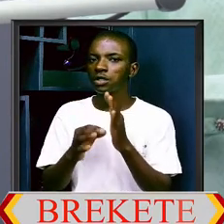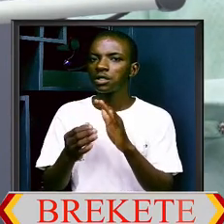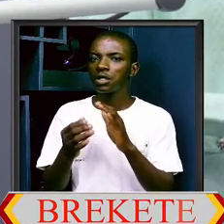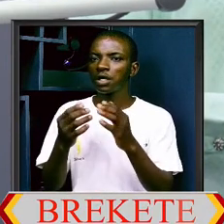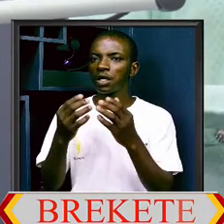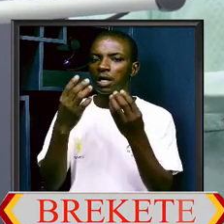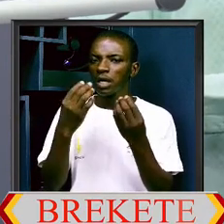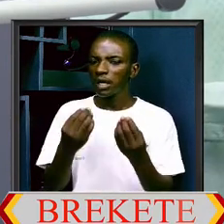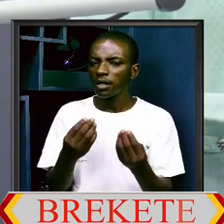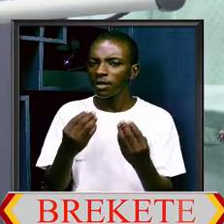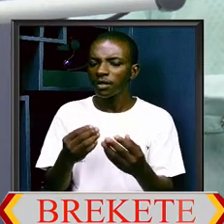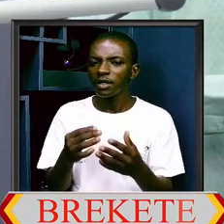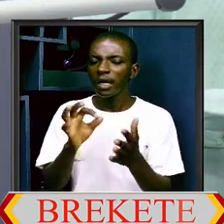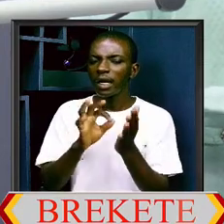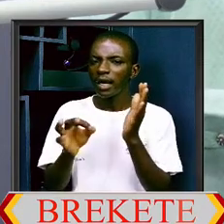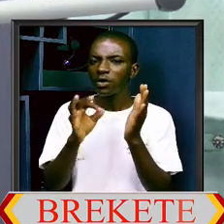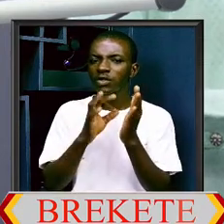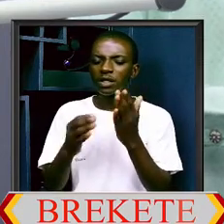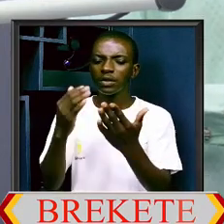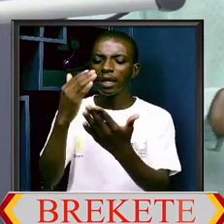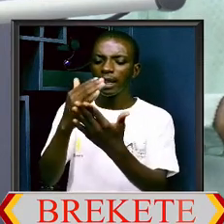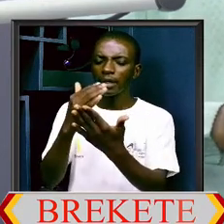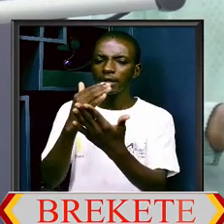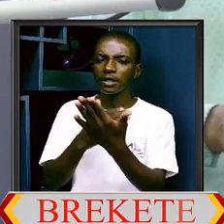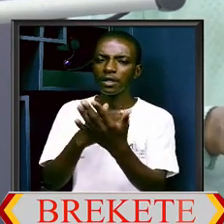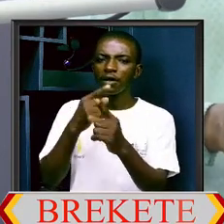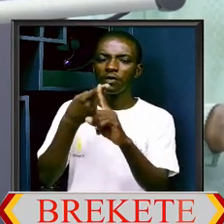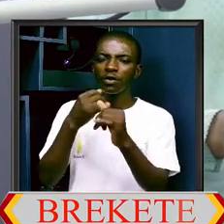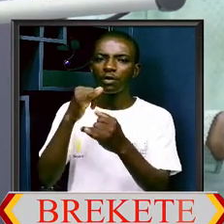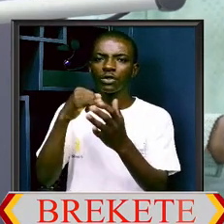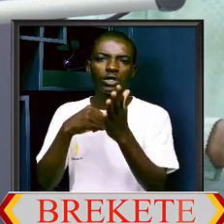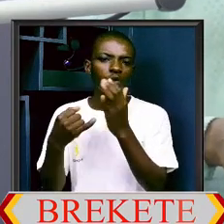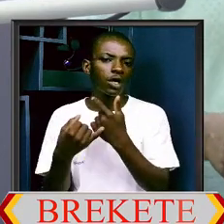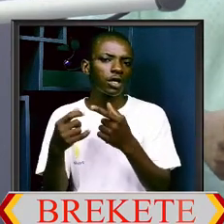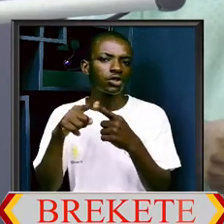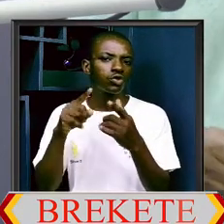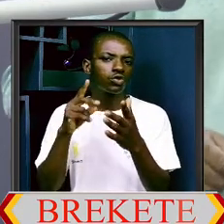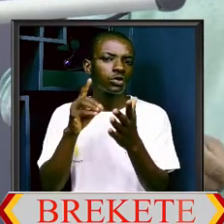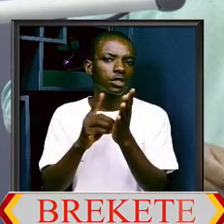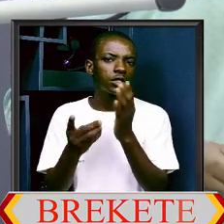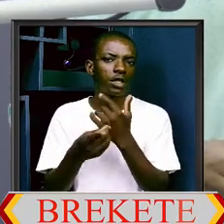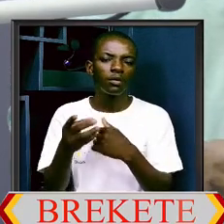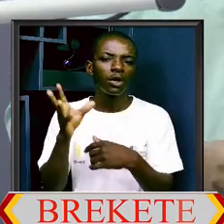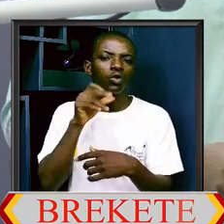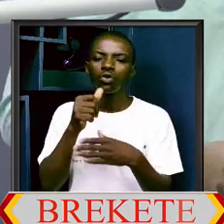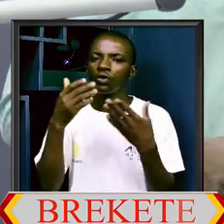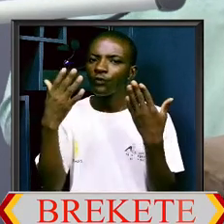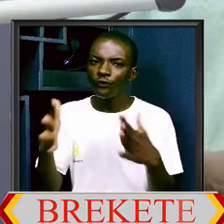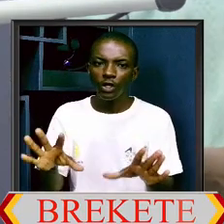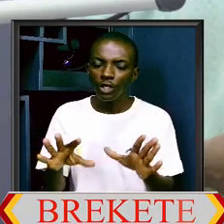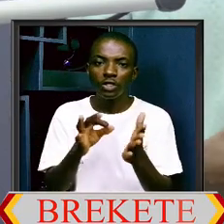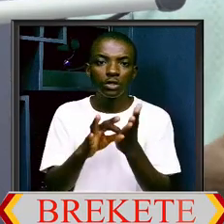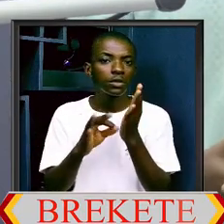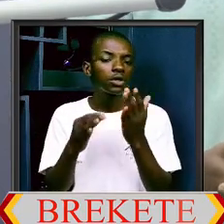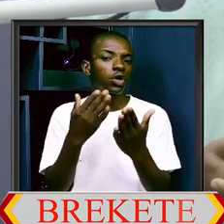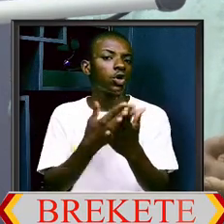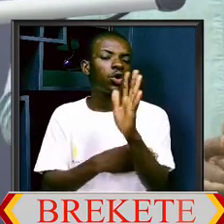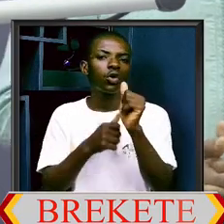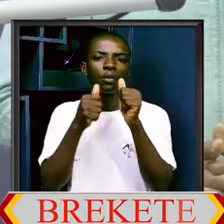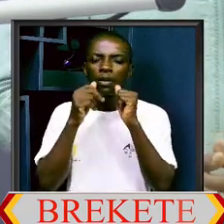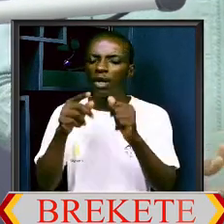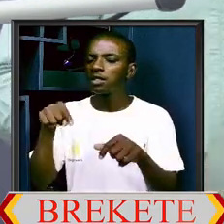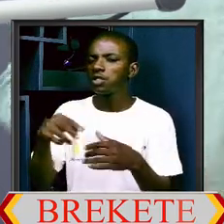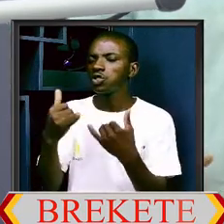enumerate them they count they count they list them from January to December we never will finish God bless this